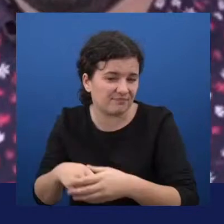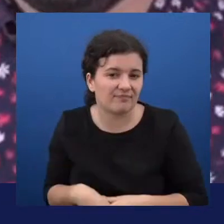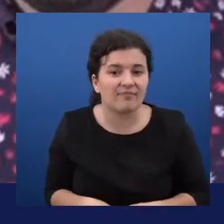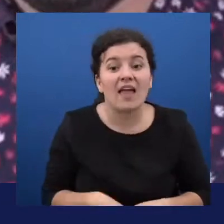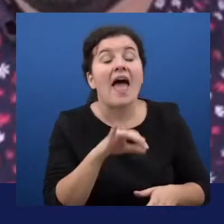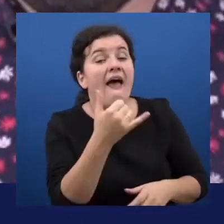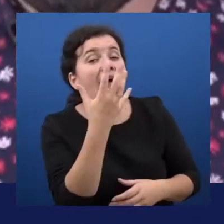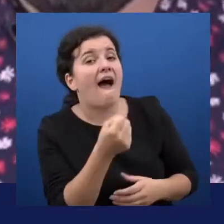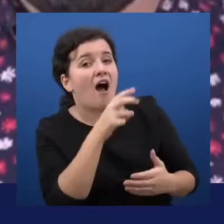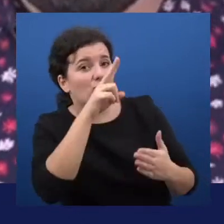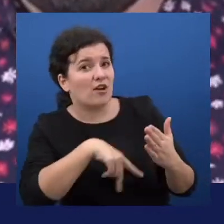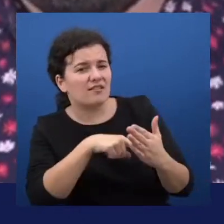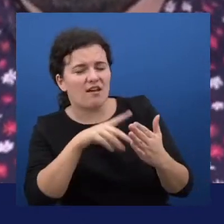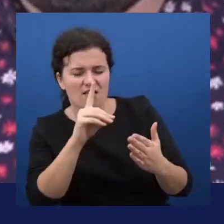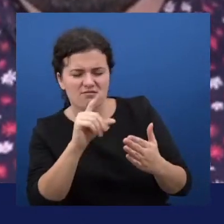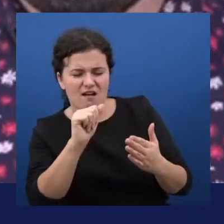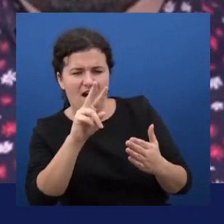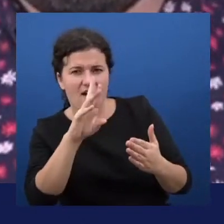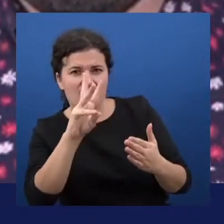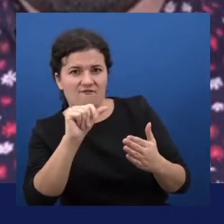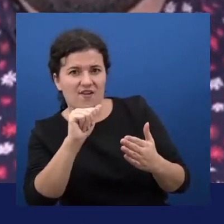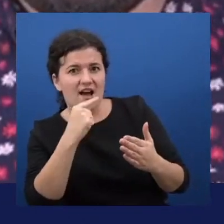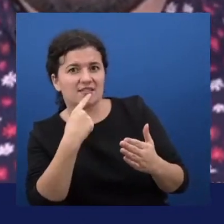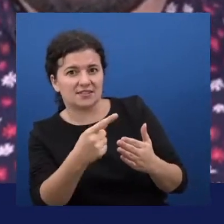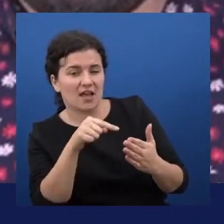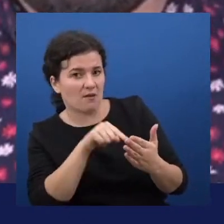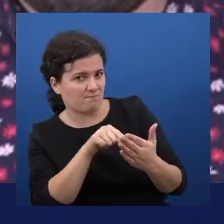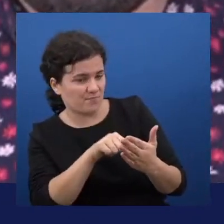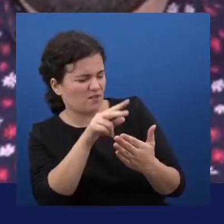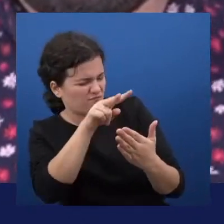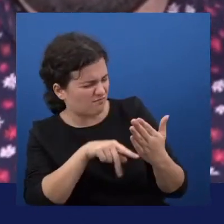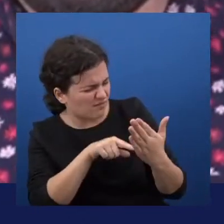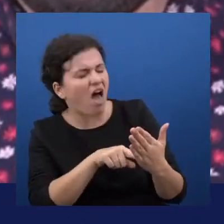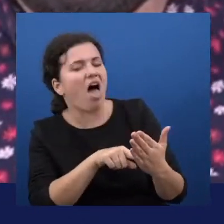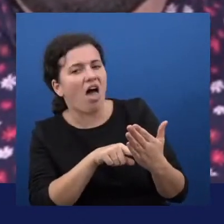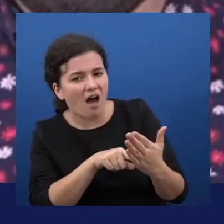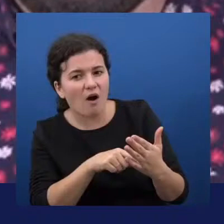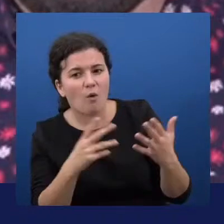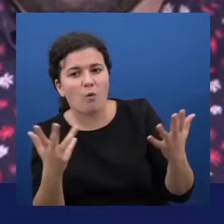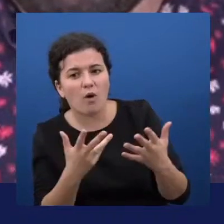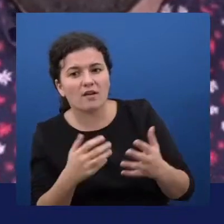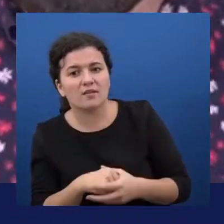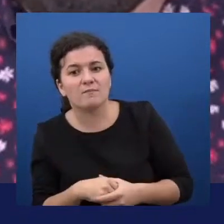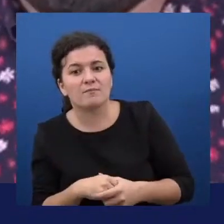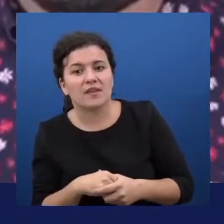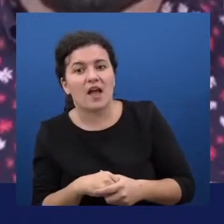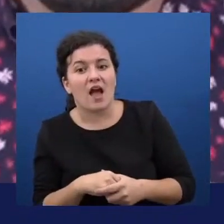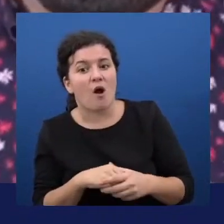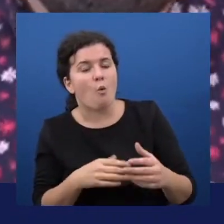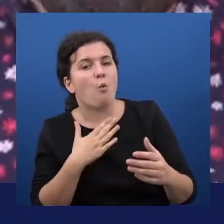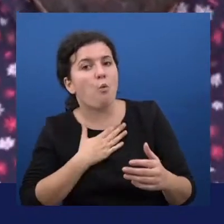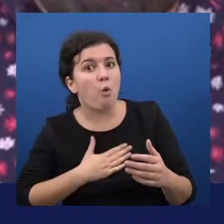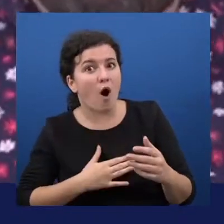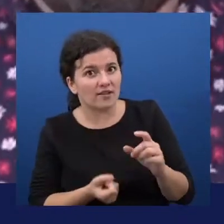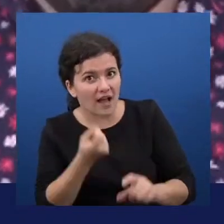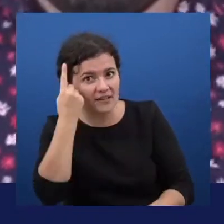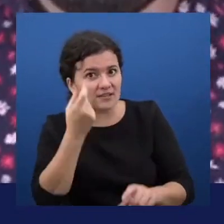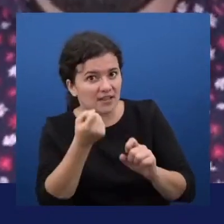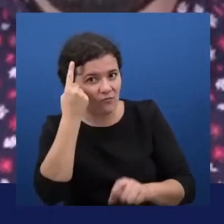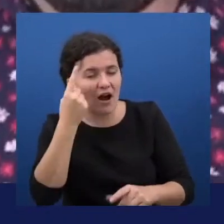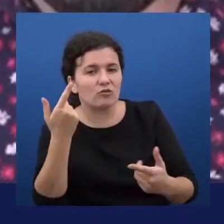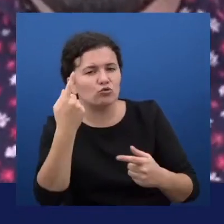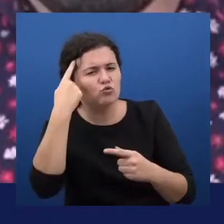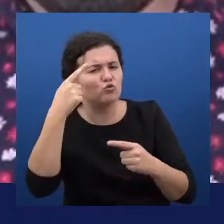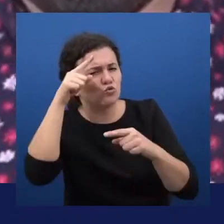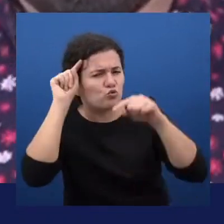from DARPA that very much they were talking about that particular problem of we're trying to understand why neural nets are coming to the decisions that they are,